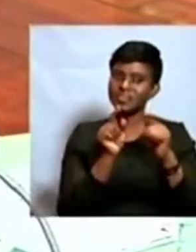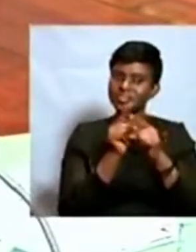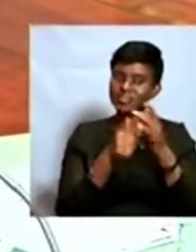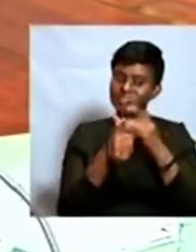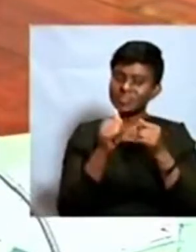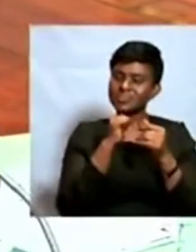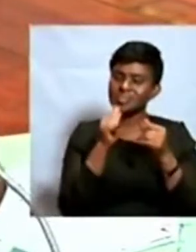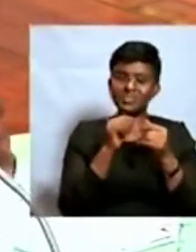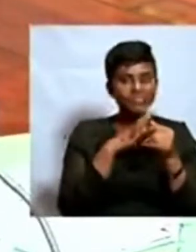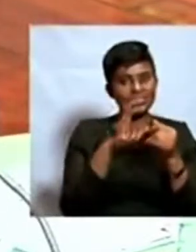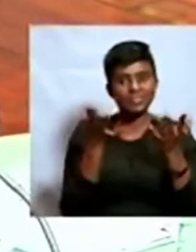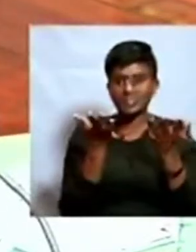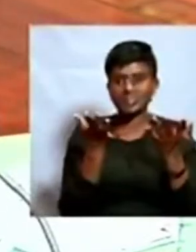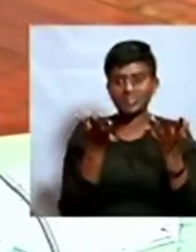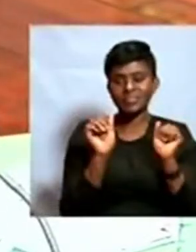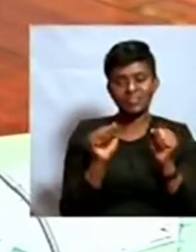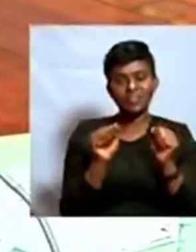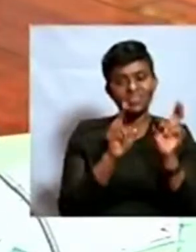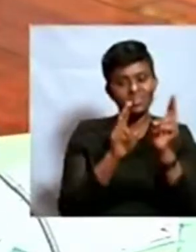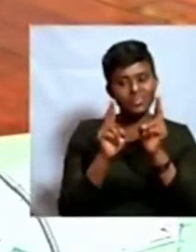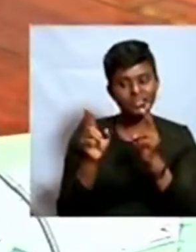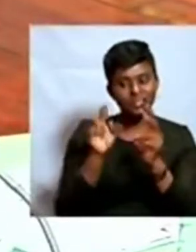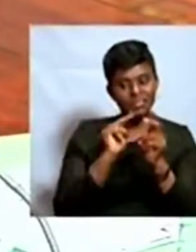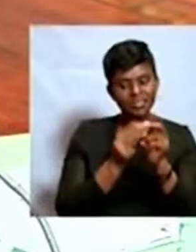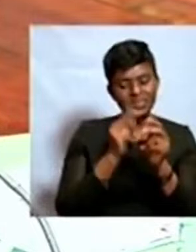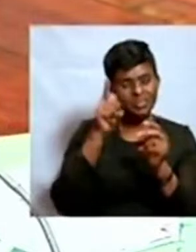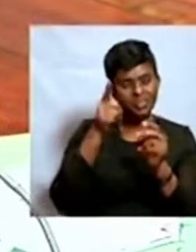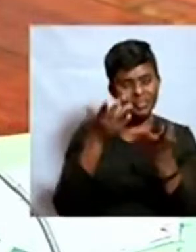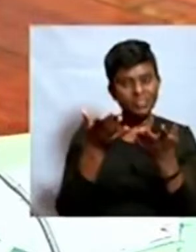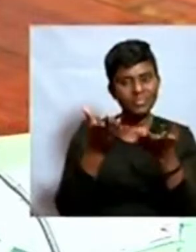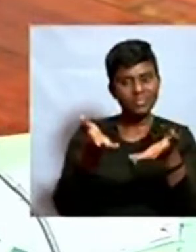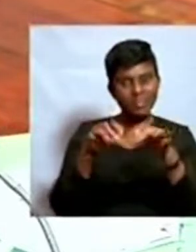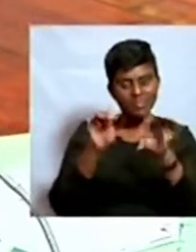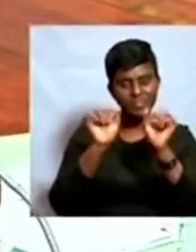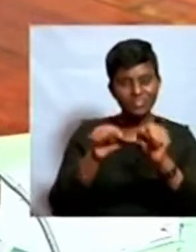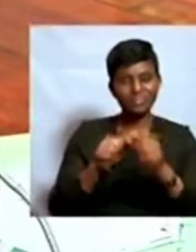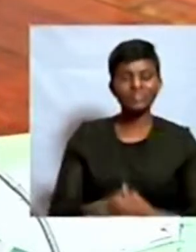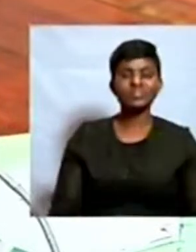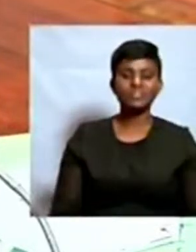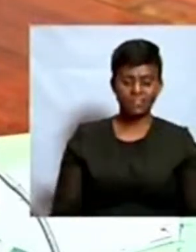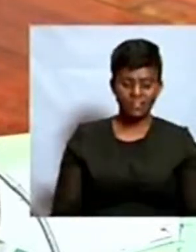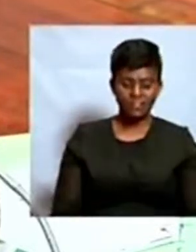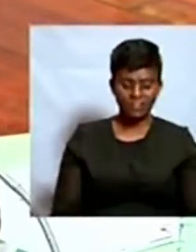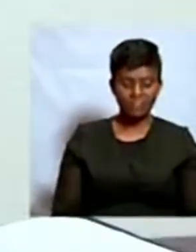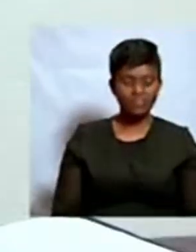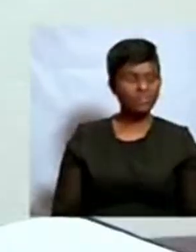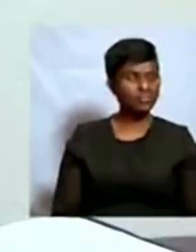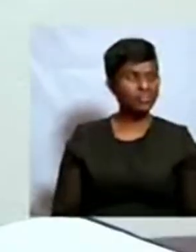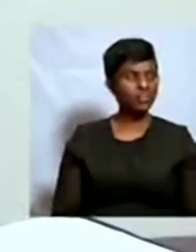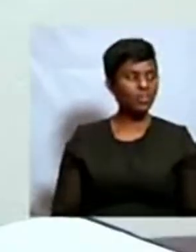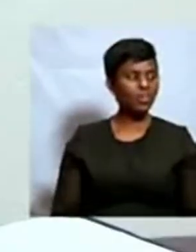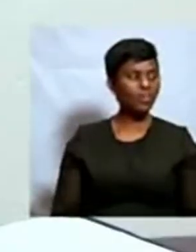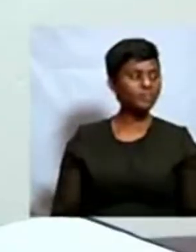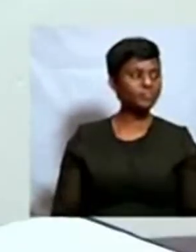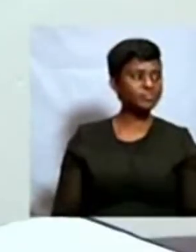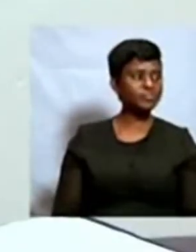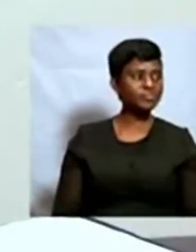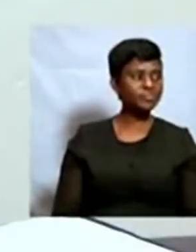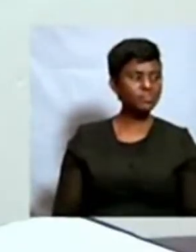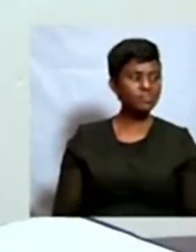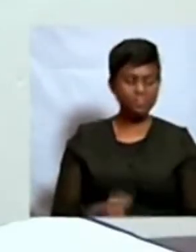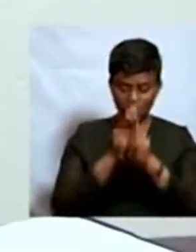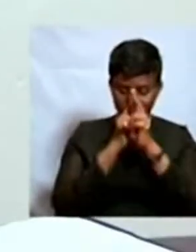they are not comfortable with, they can respond to us later. You may proceed, witness. Thank you, Honorable Chair. Thank